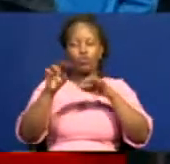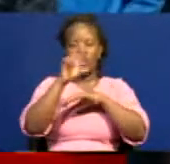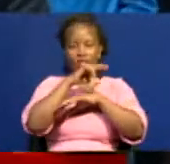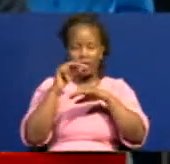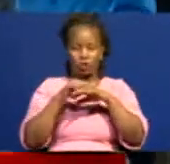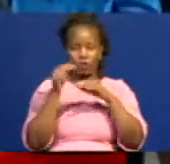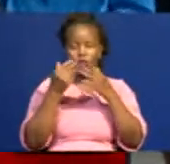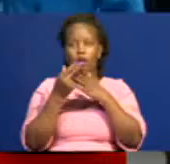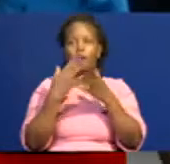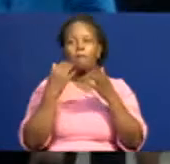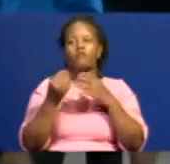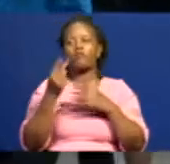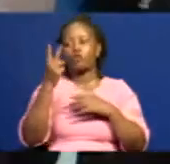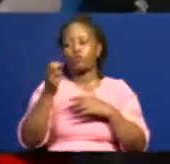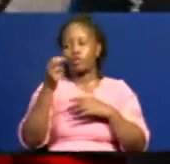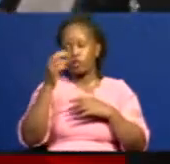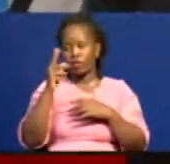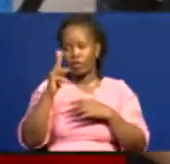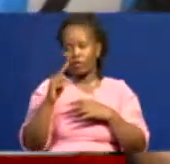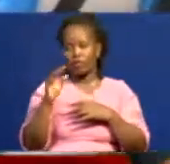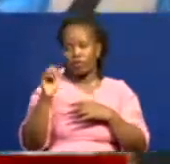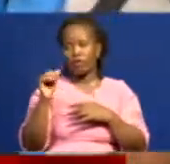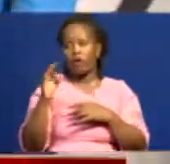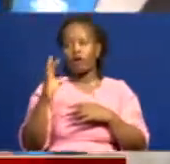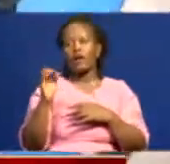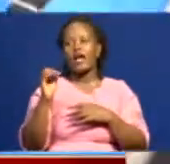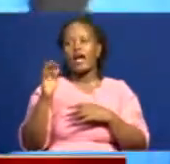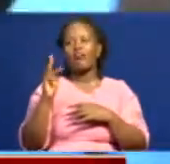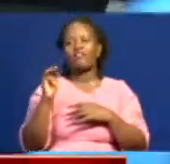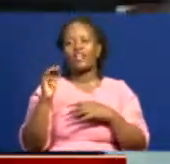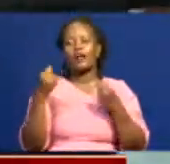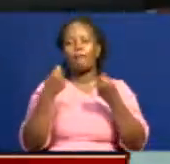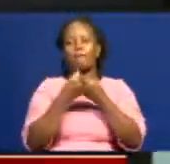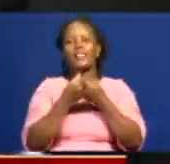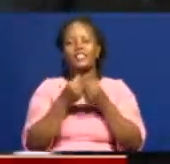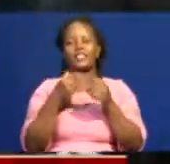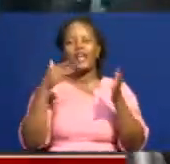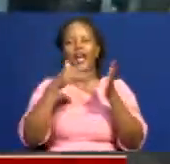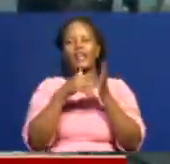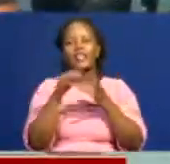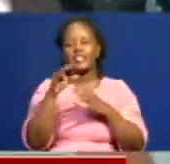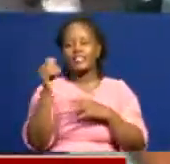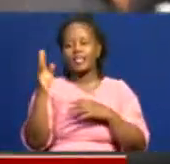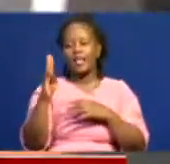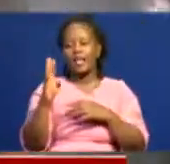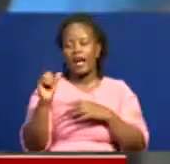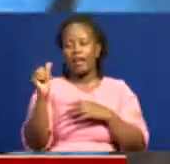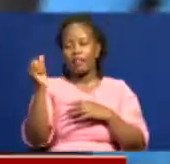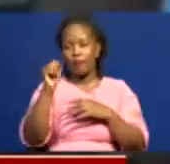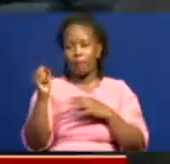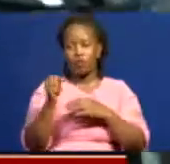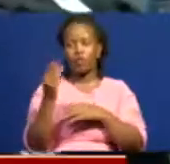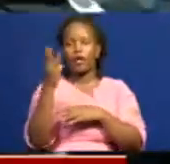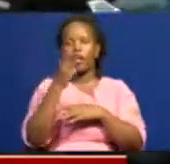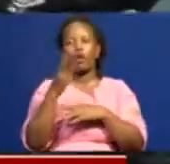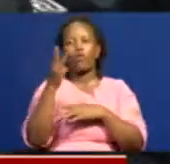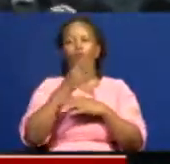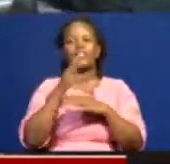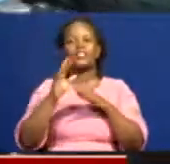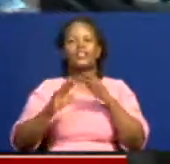of the 2024 Women's Africa Cup of Nations qualifying match against the Mayors of Botswana on Wednesday at the Nyayo National